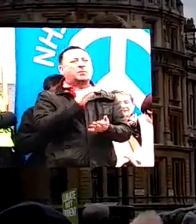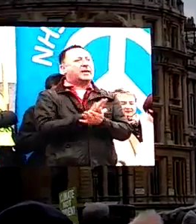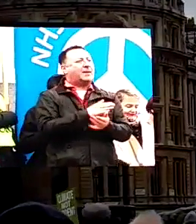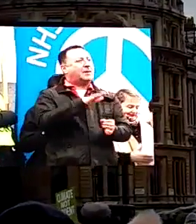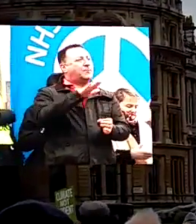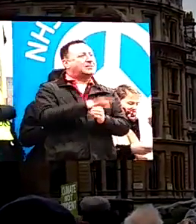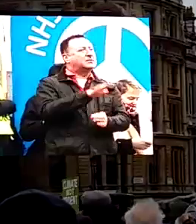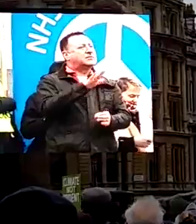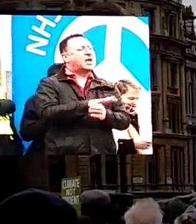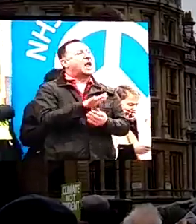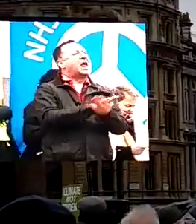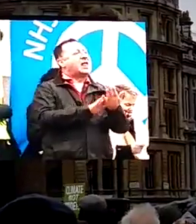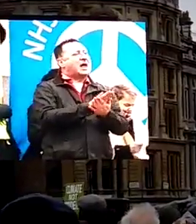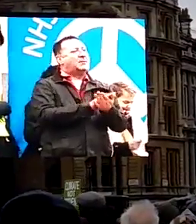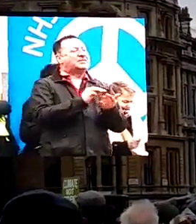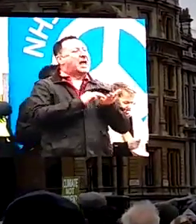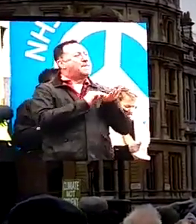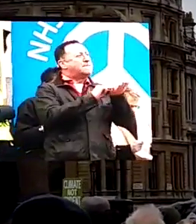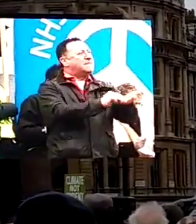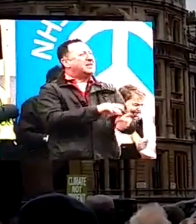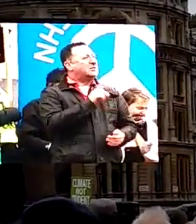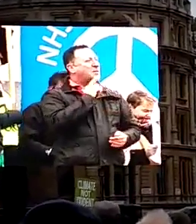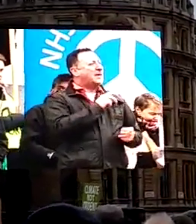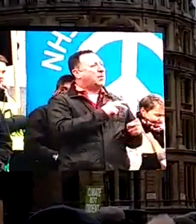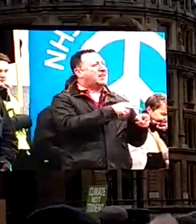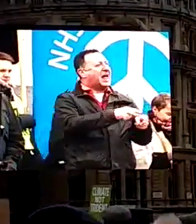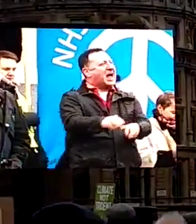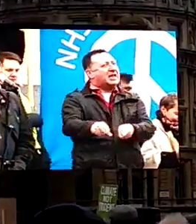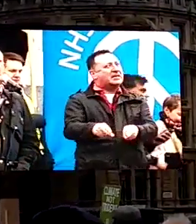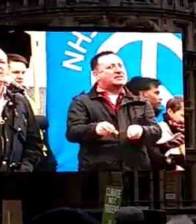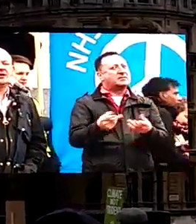send millions of people to their deaths.